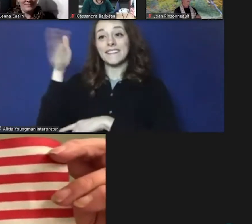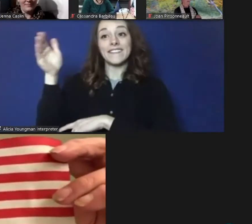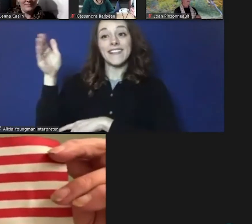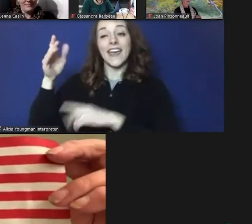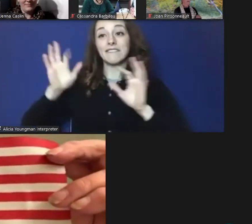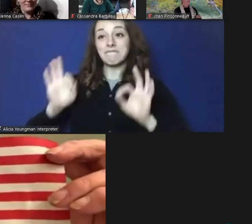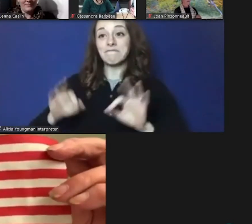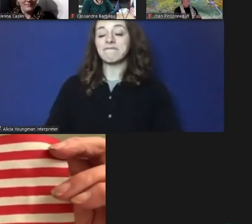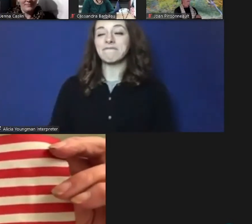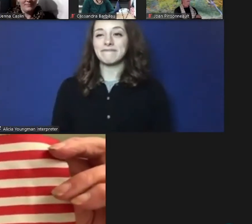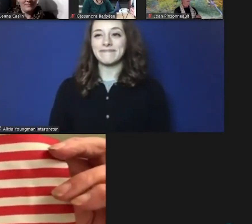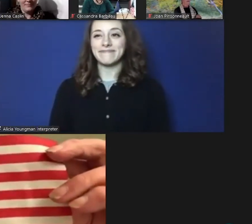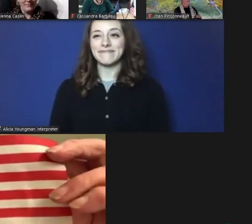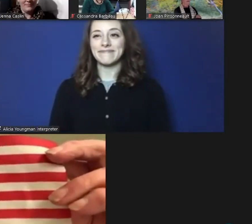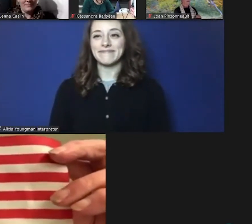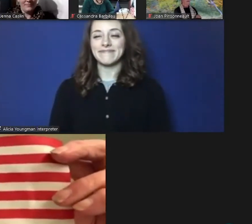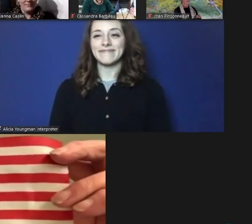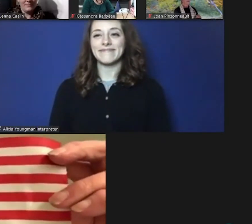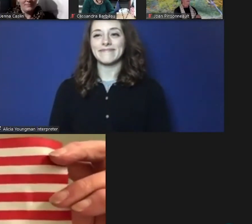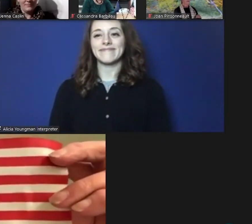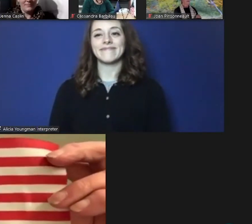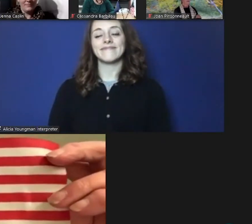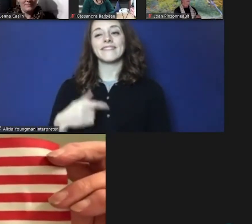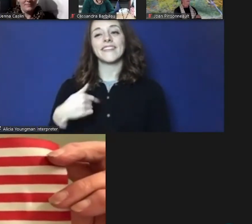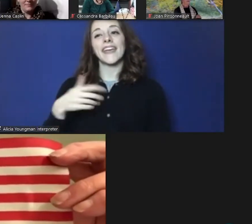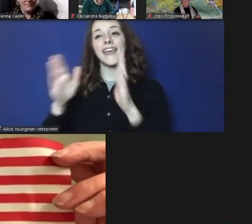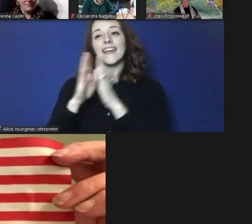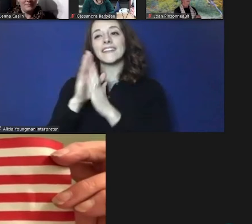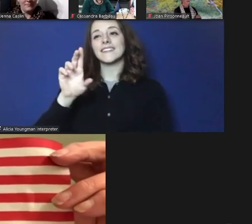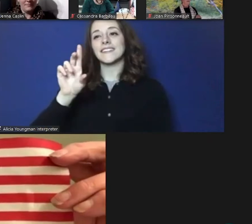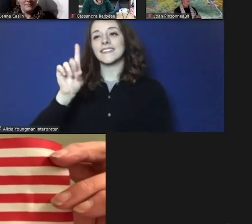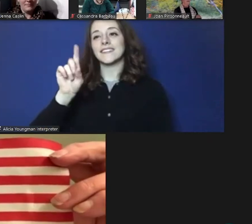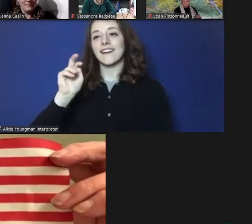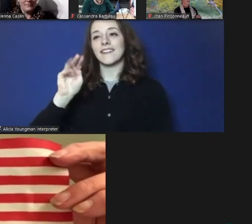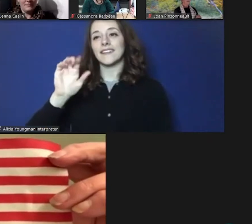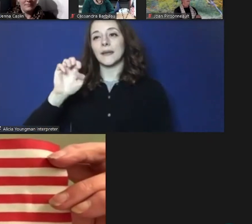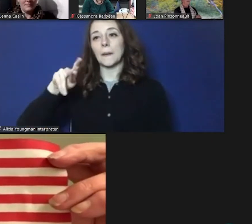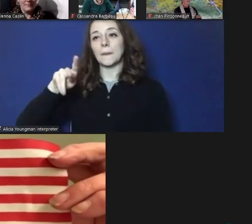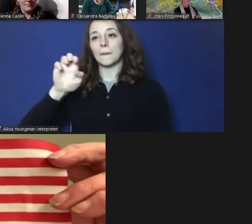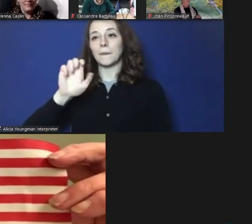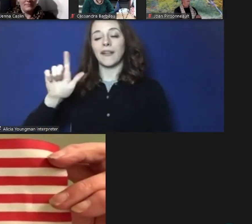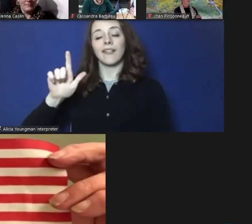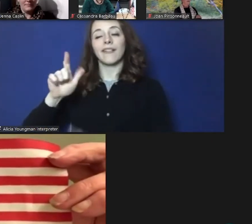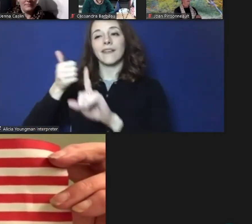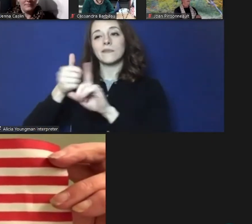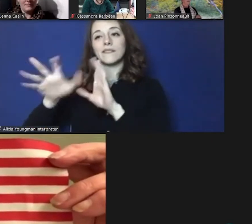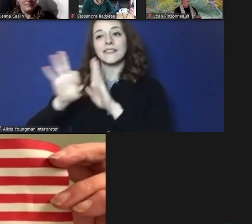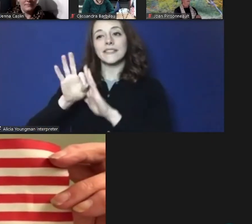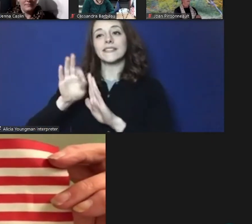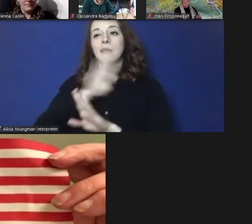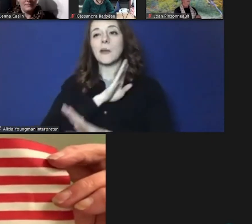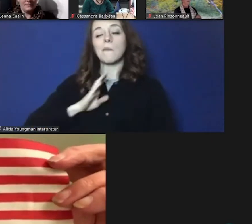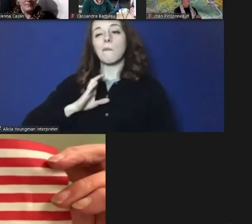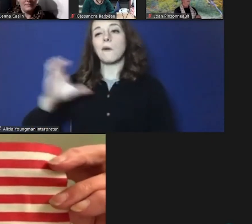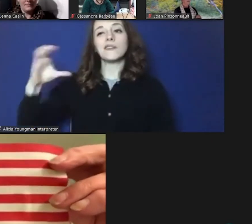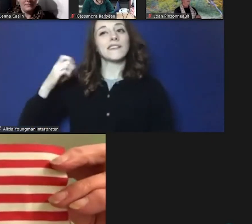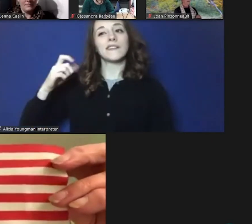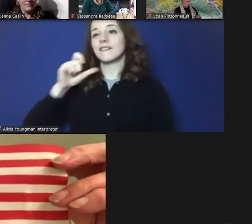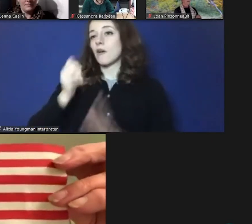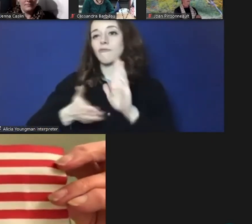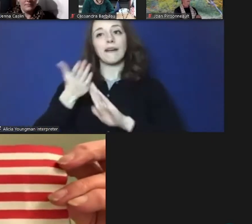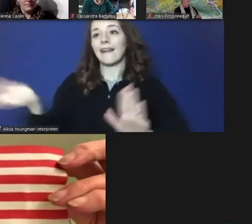do so tonight. I'd like to ask Don Campbell, who is our select board chair and not running for re-election this